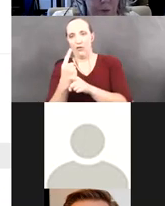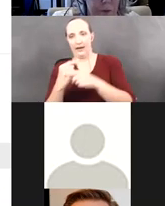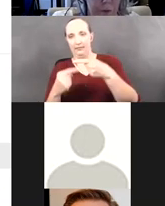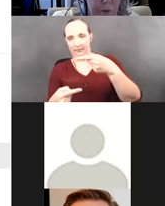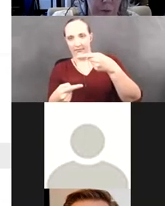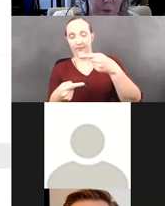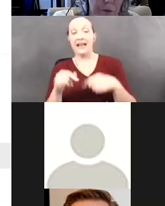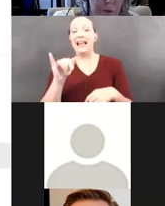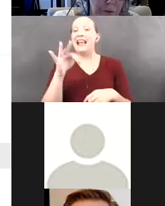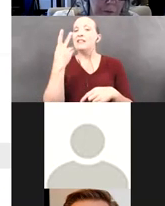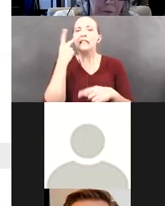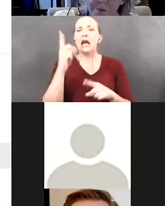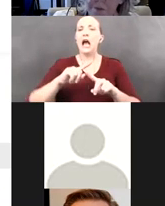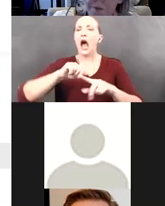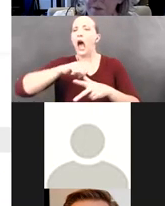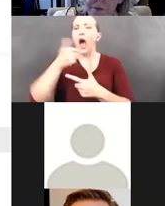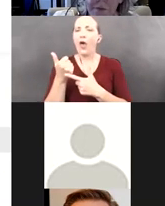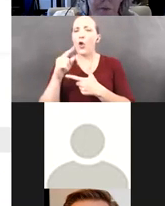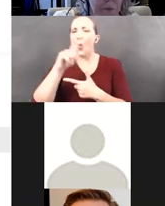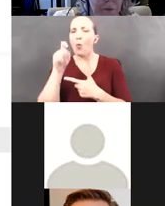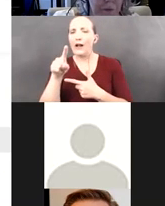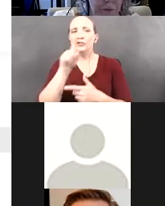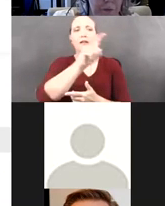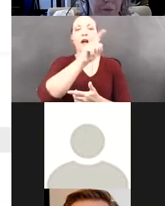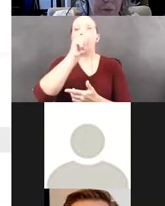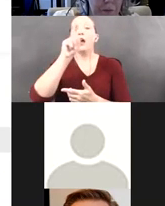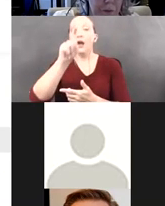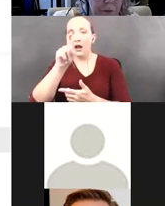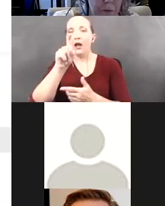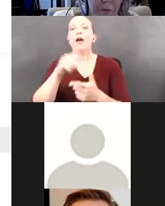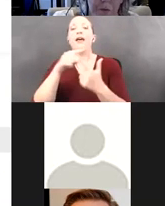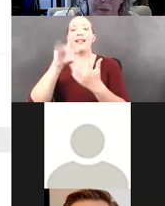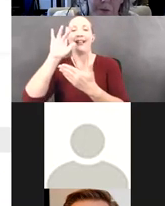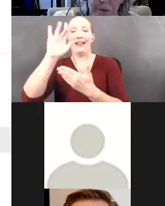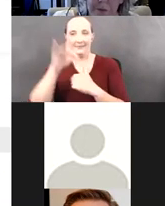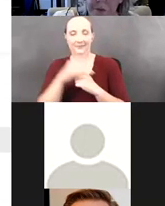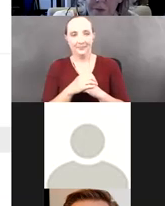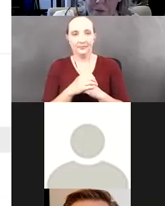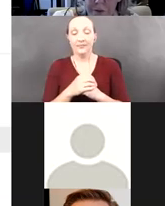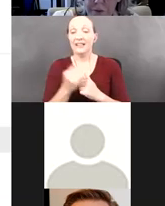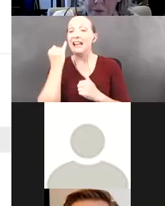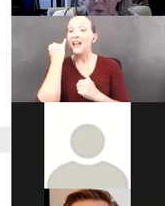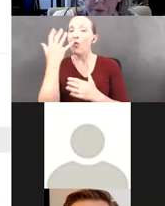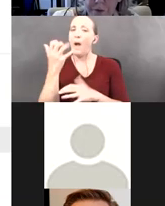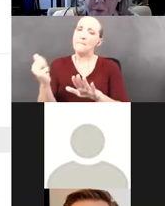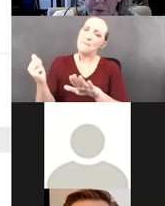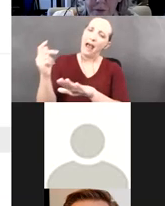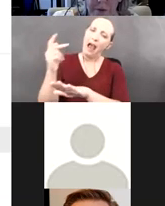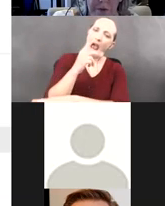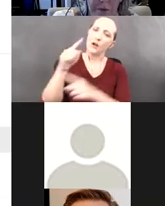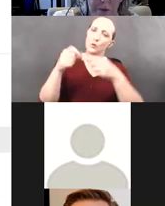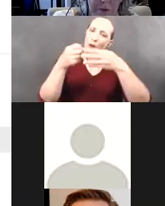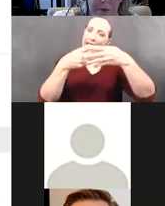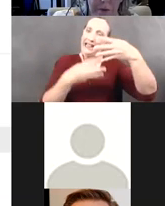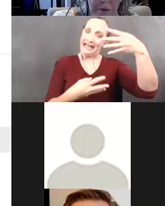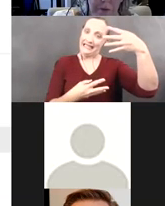click la on the siguiente circle pregunta, above the tiene que question darle number. al círculo que está arriba del In número de order to get pregunta. back to all of the Para assessments, volver a